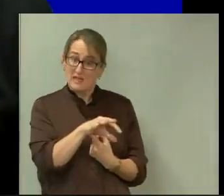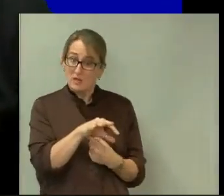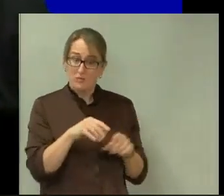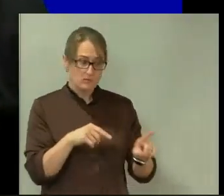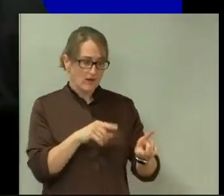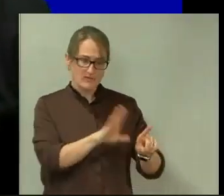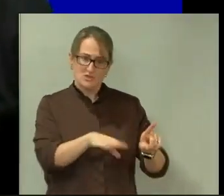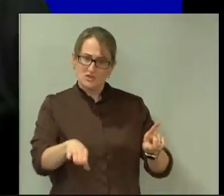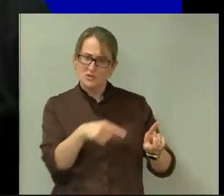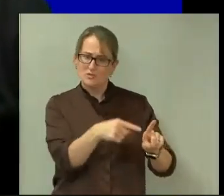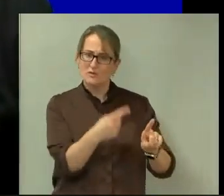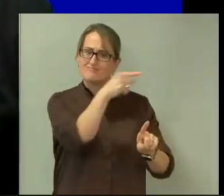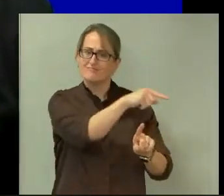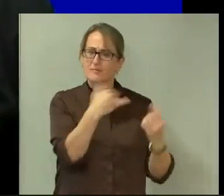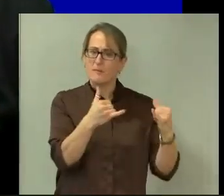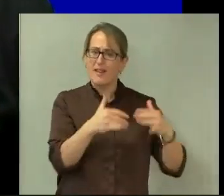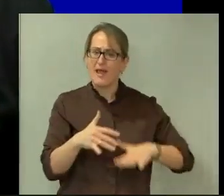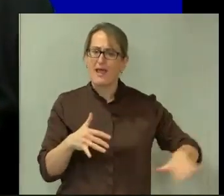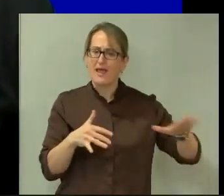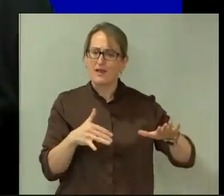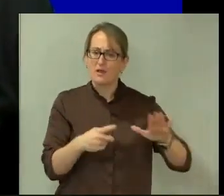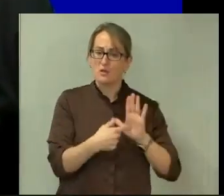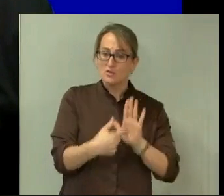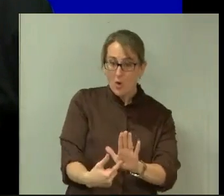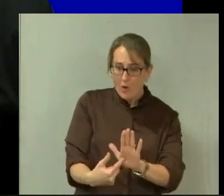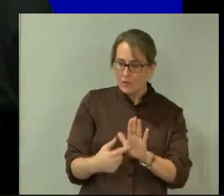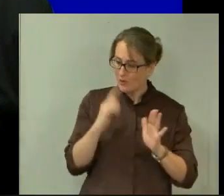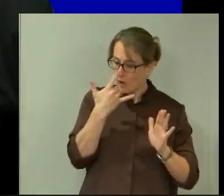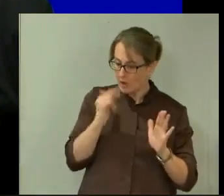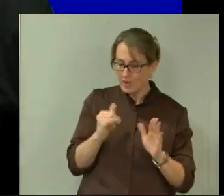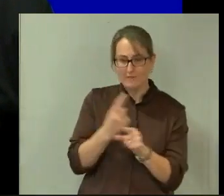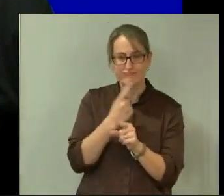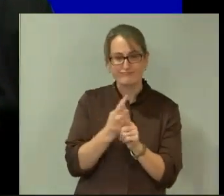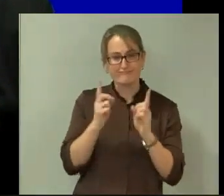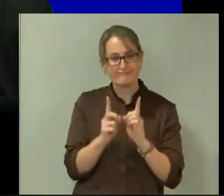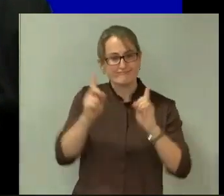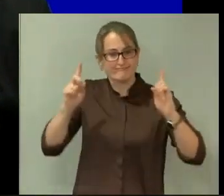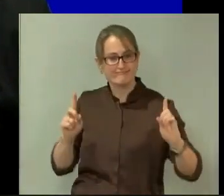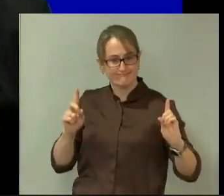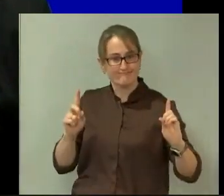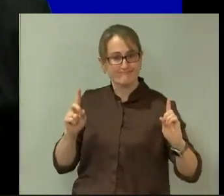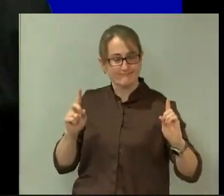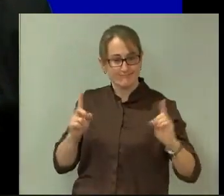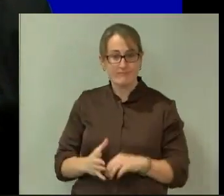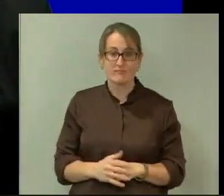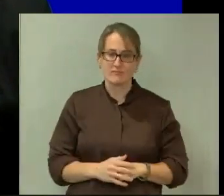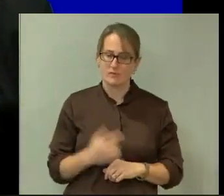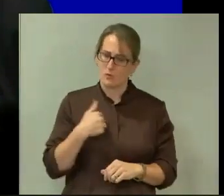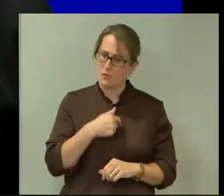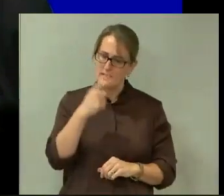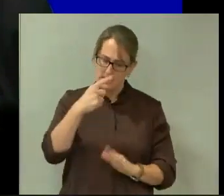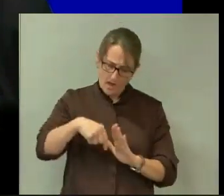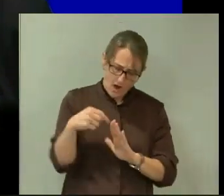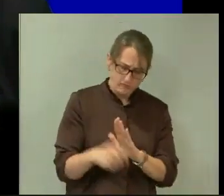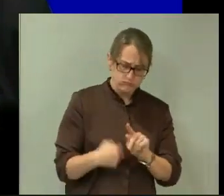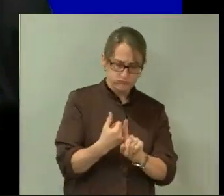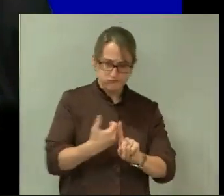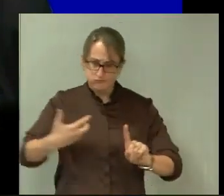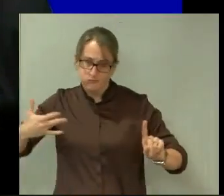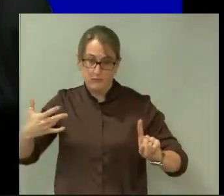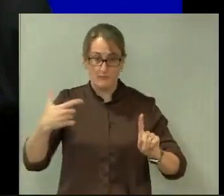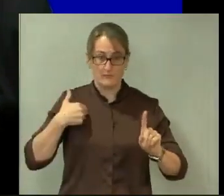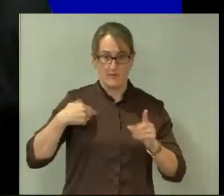social distancing looks like. We really need to have a major comprehensive plan in place in order to open